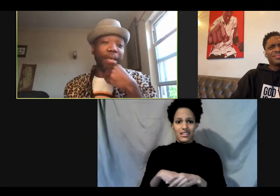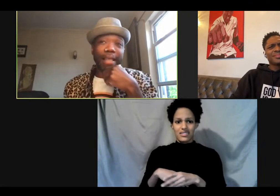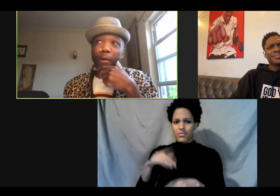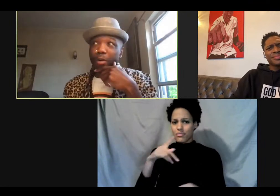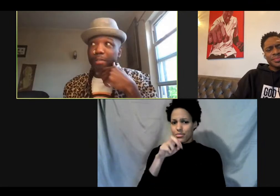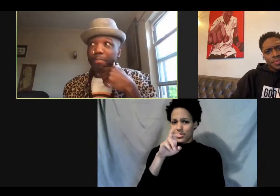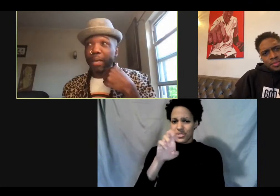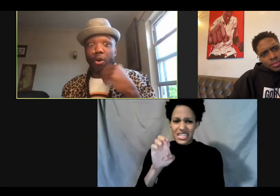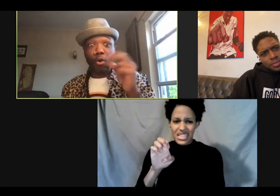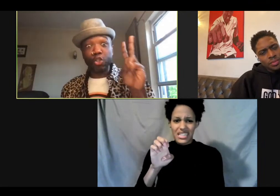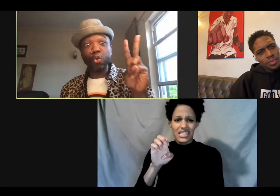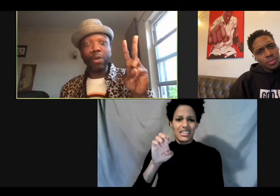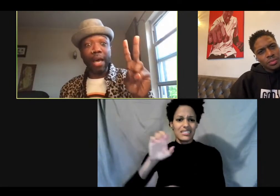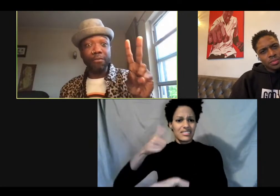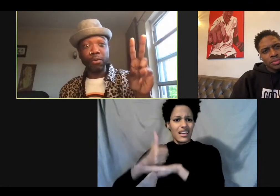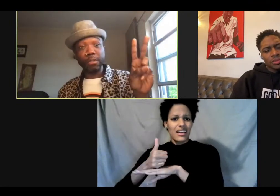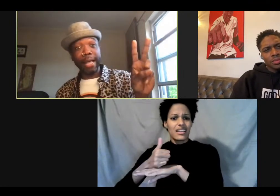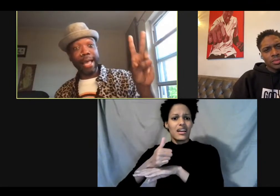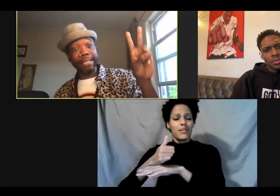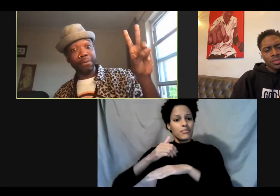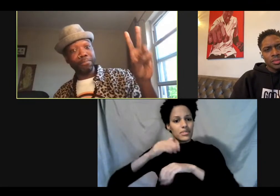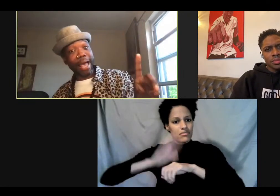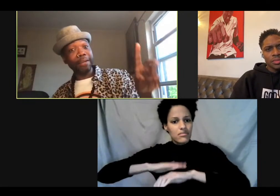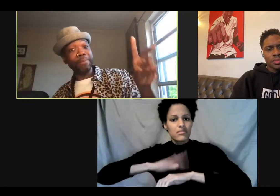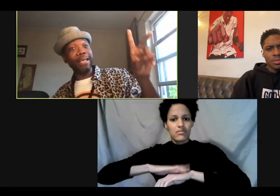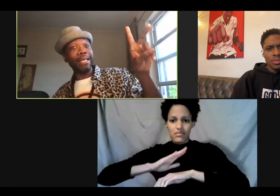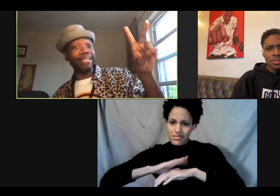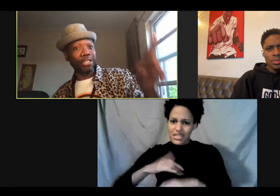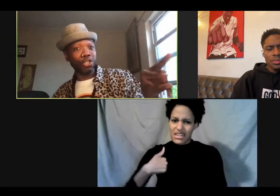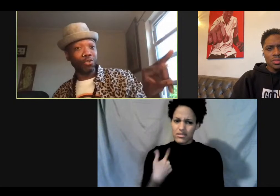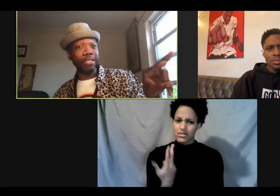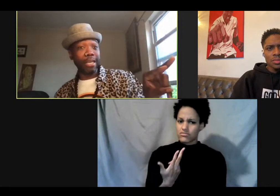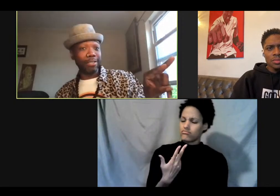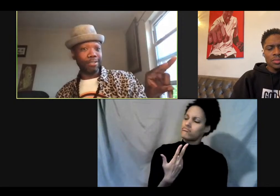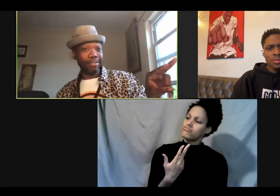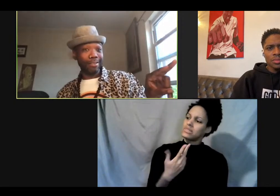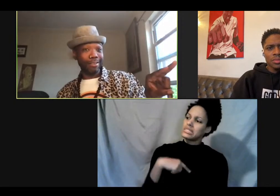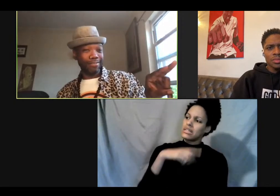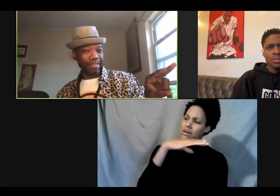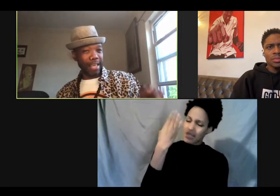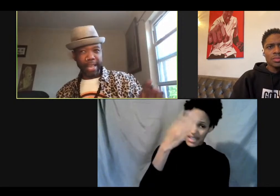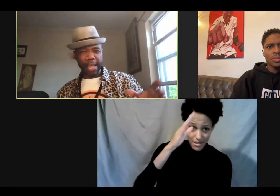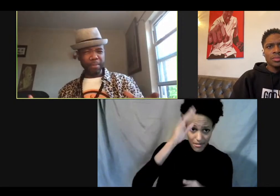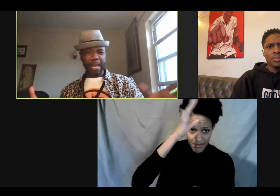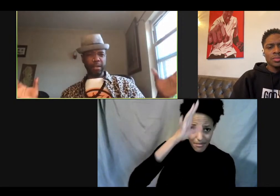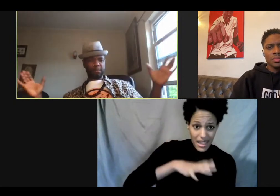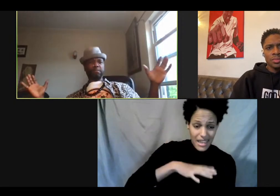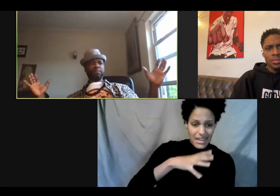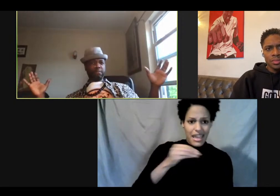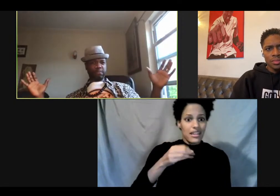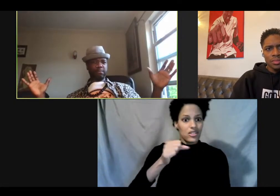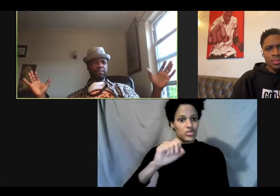that was big on two levels. Like, as a Black man and as a street dancer, it hit me like,